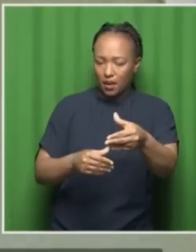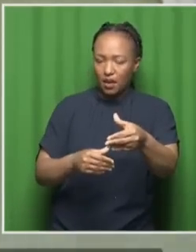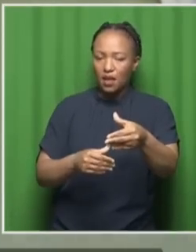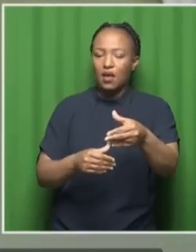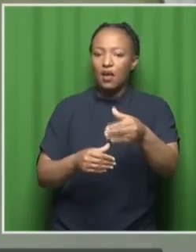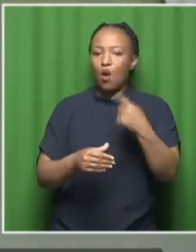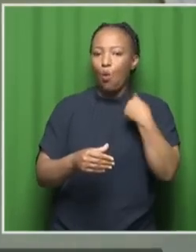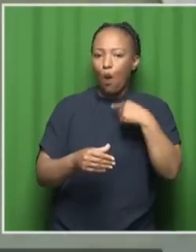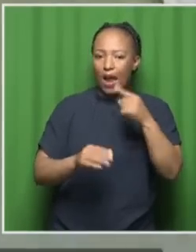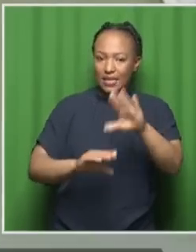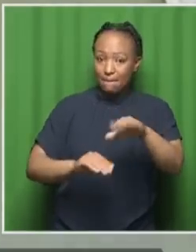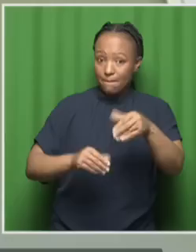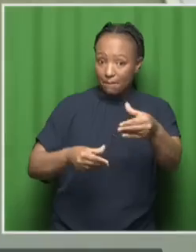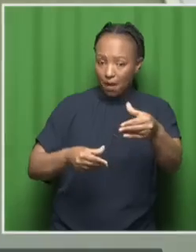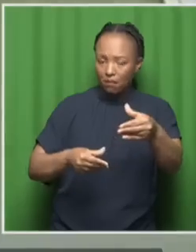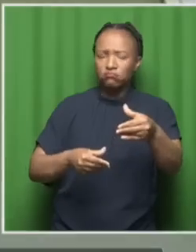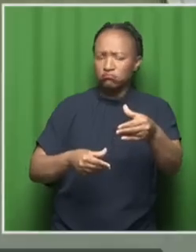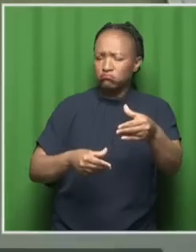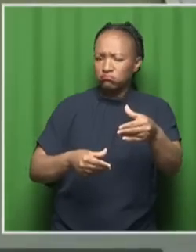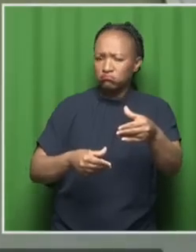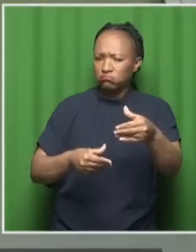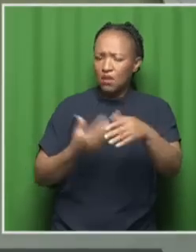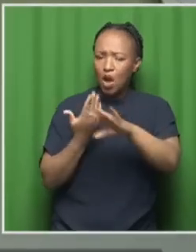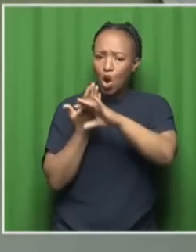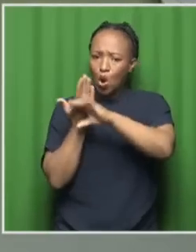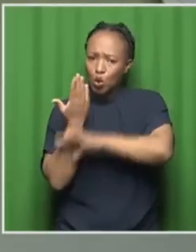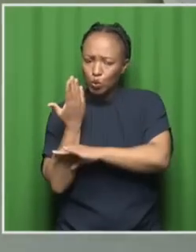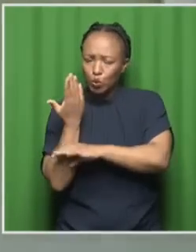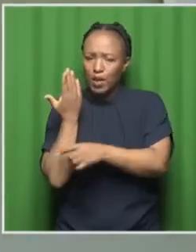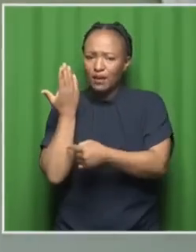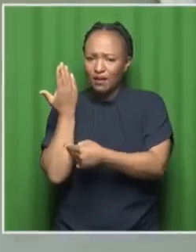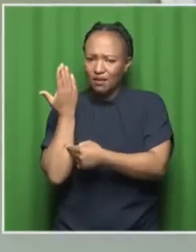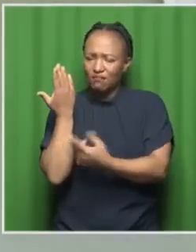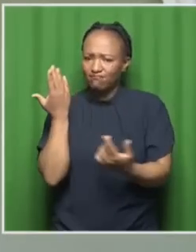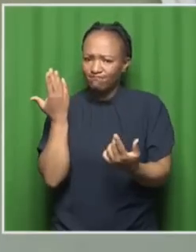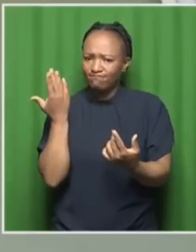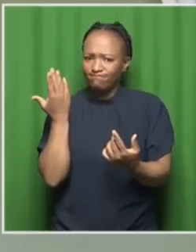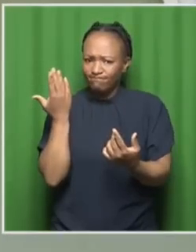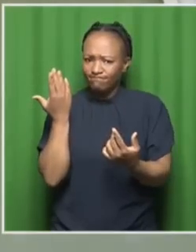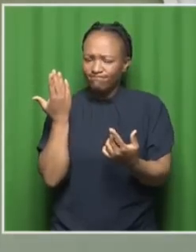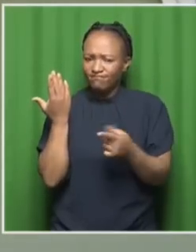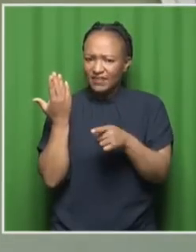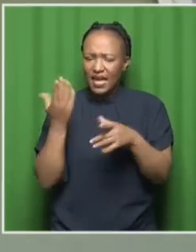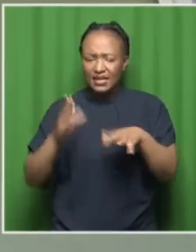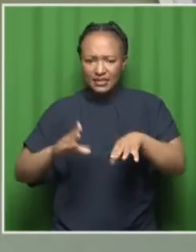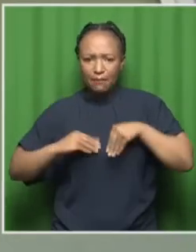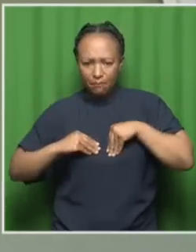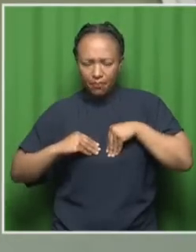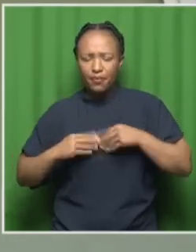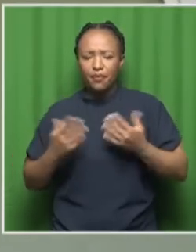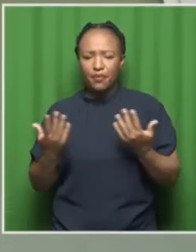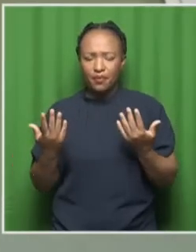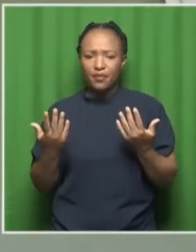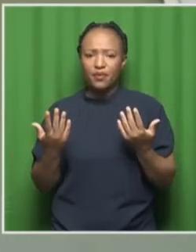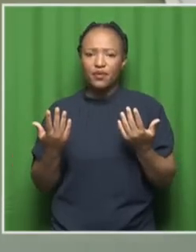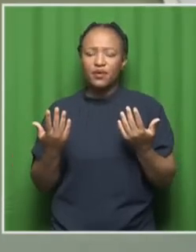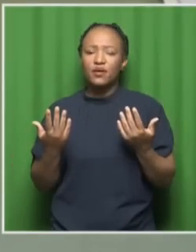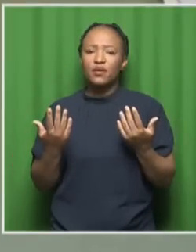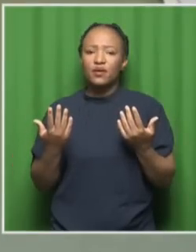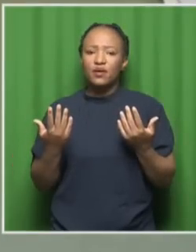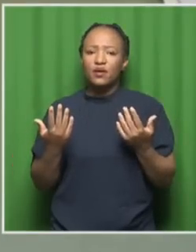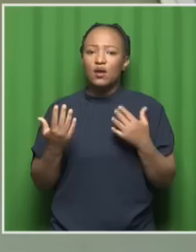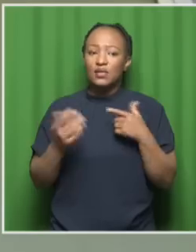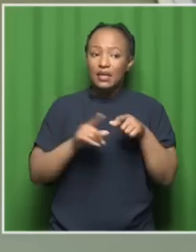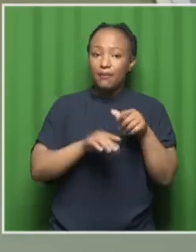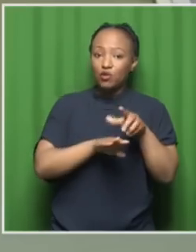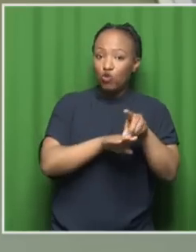our constitution and also our bills, they actually cater for this. When you go now even to the latest draft